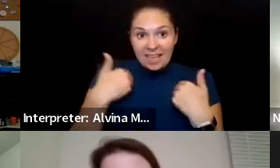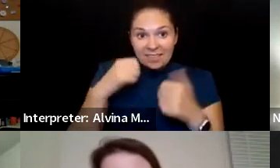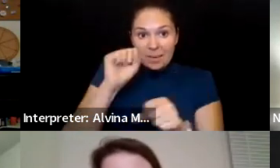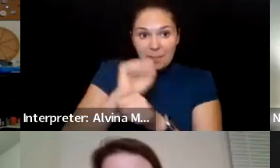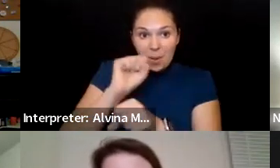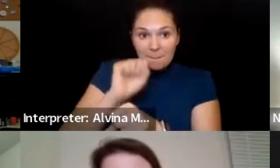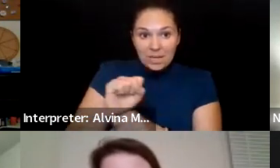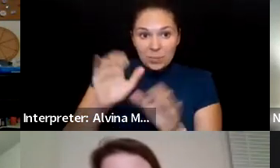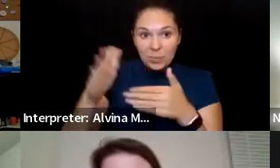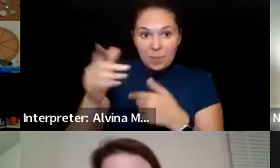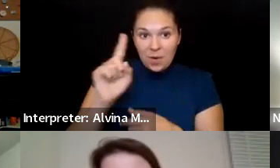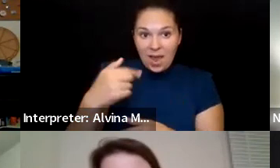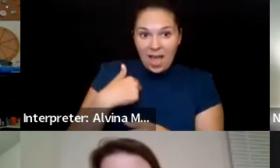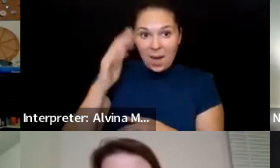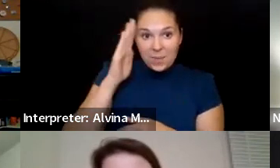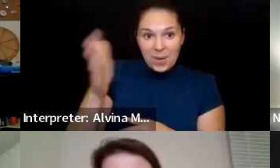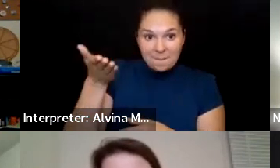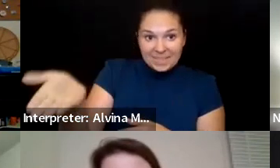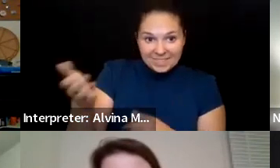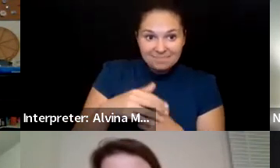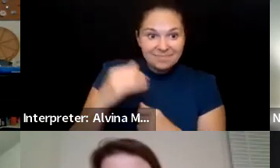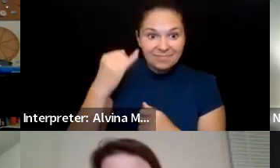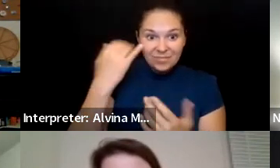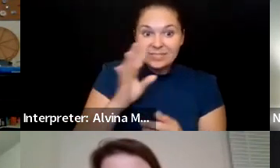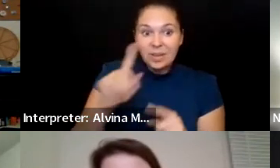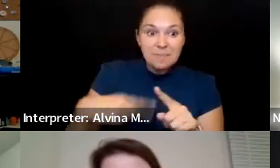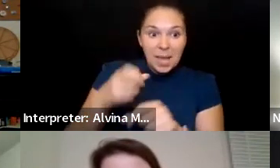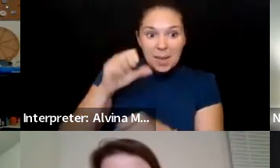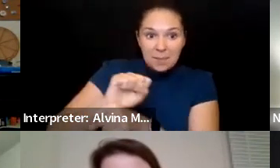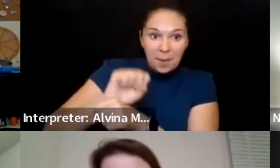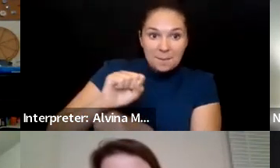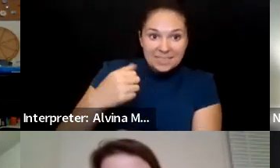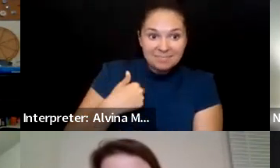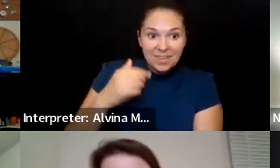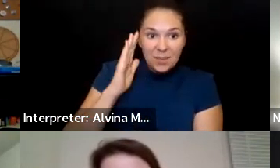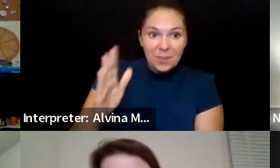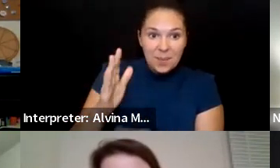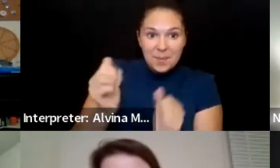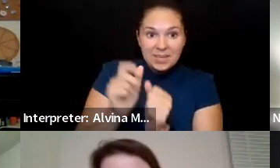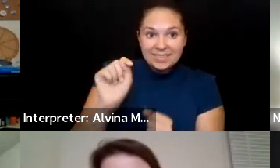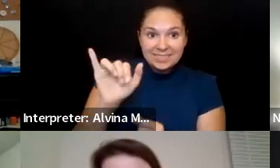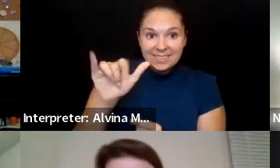where I'm going to be hanging out. So you all want to talk more about employment, I'm going to be with Tyler and Leslie.